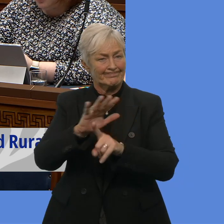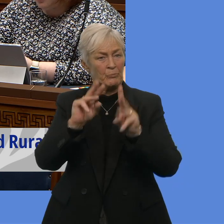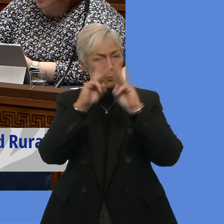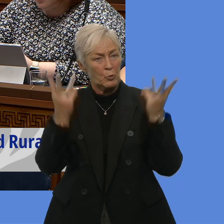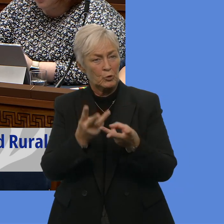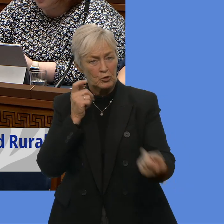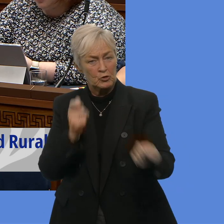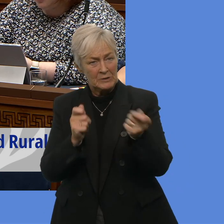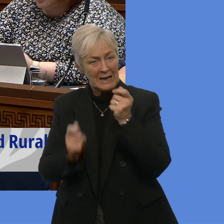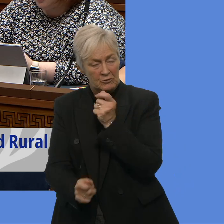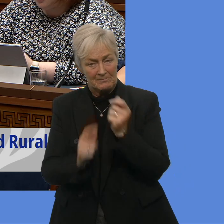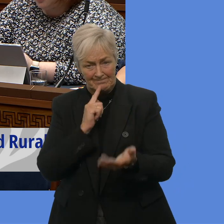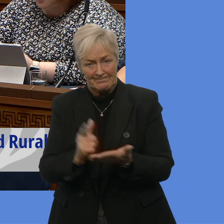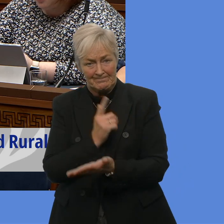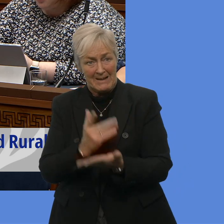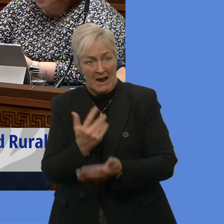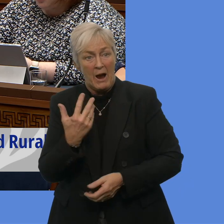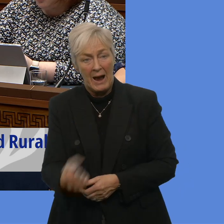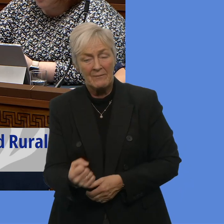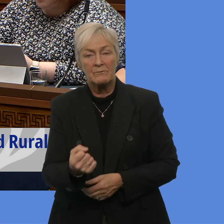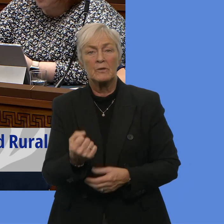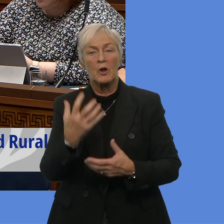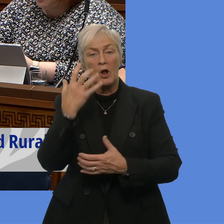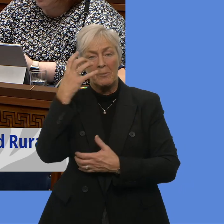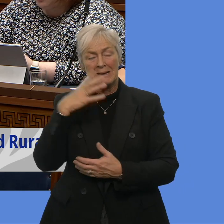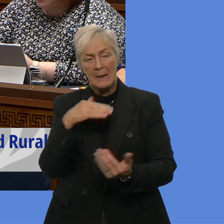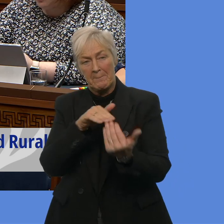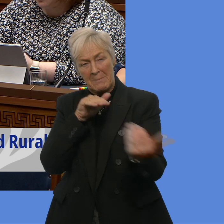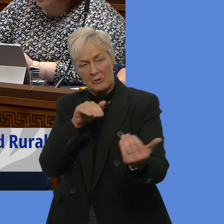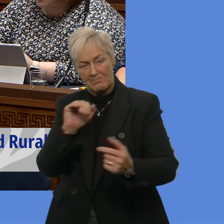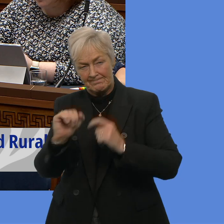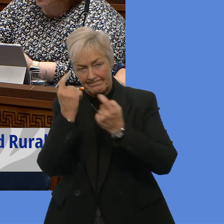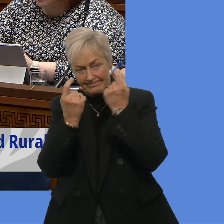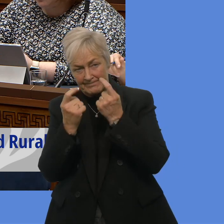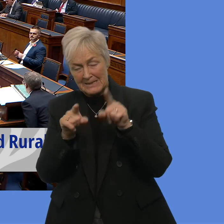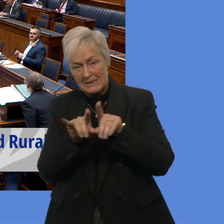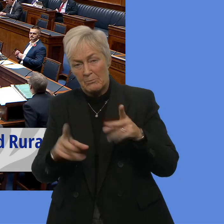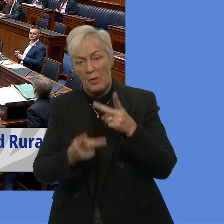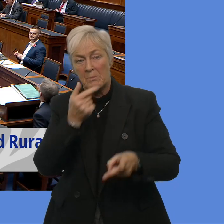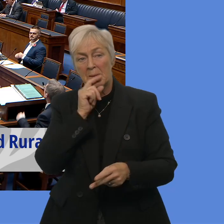terms of decarbonisation is there, and we as government need to match that ambition by so many in Northern Ireland.